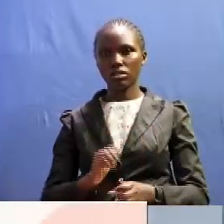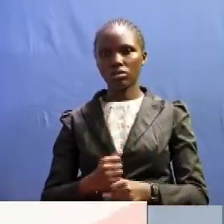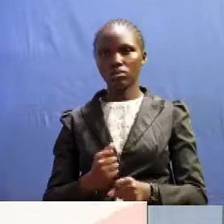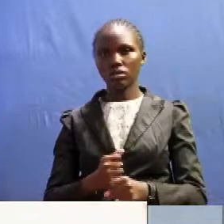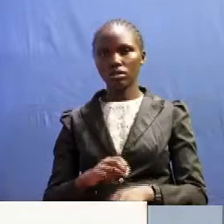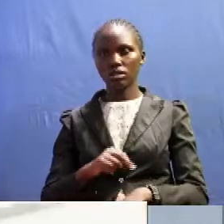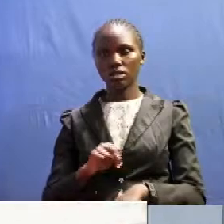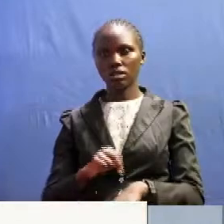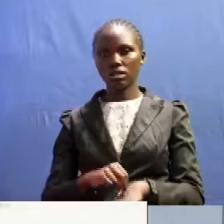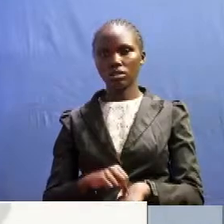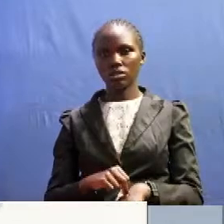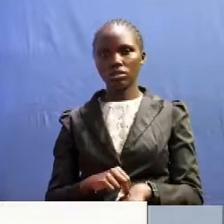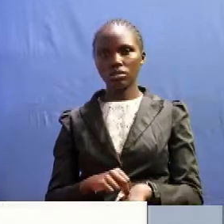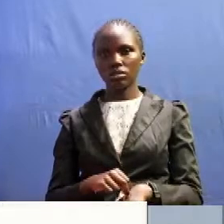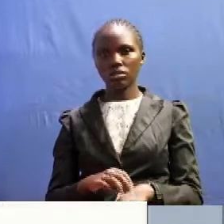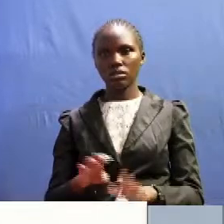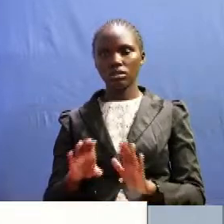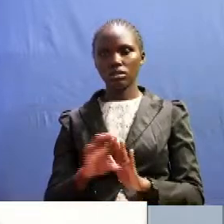commitment to